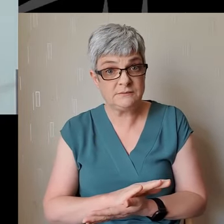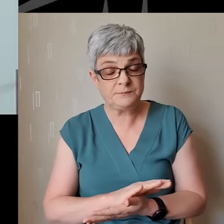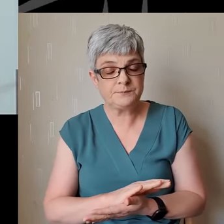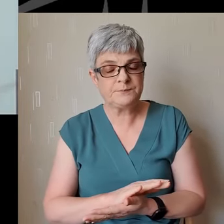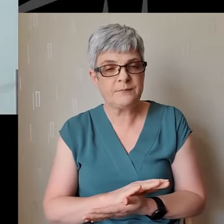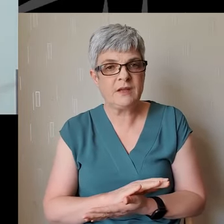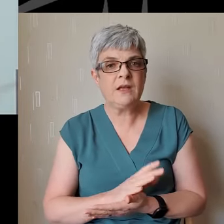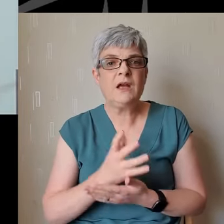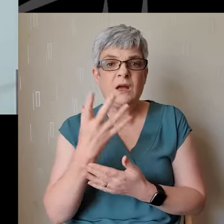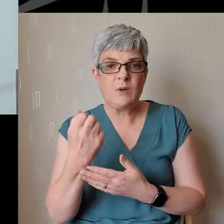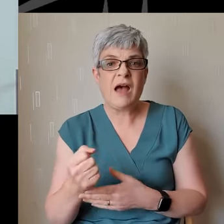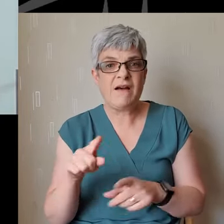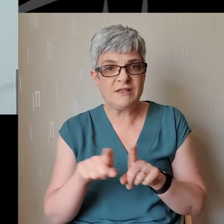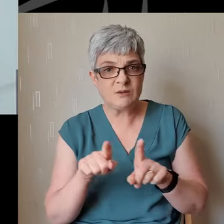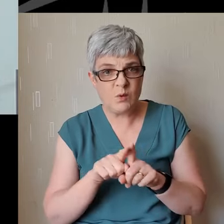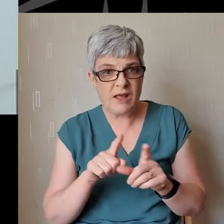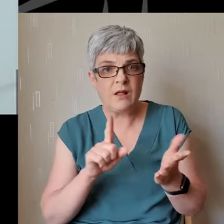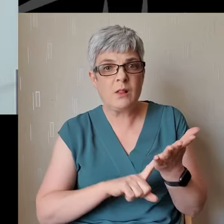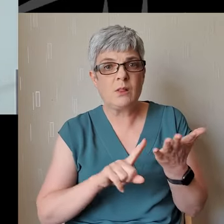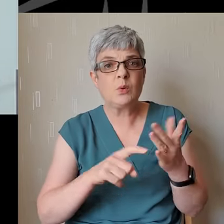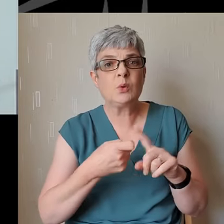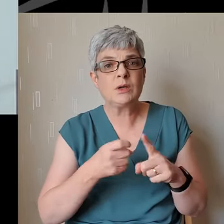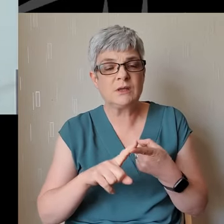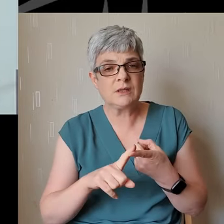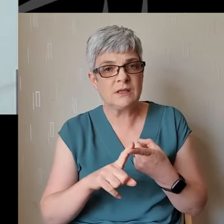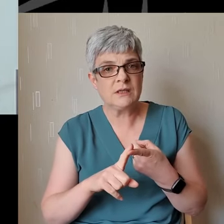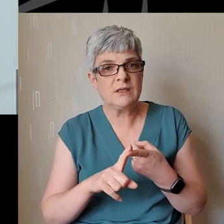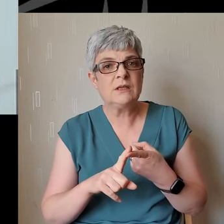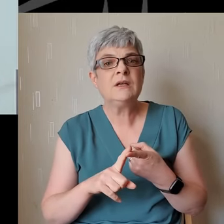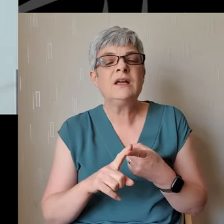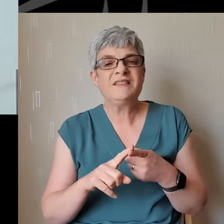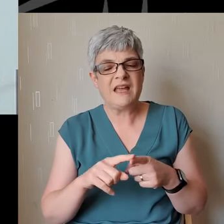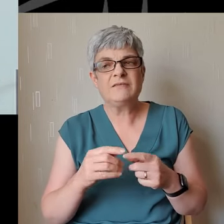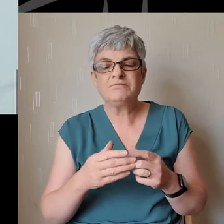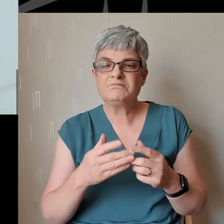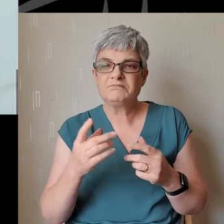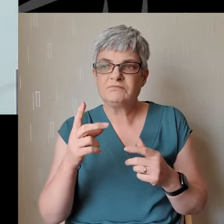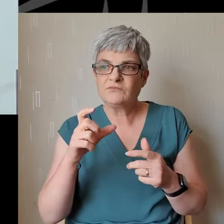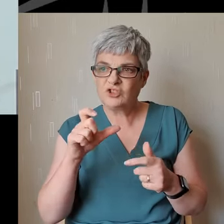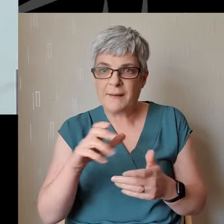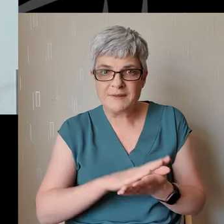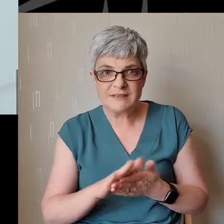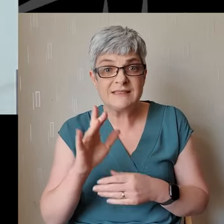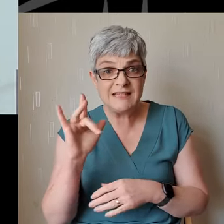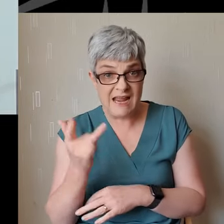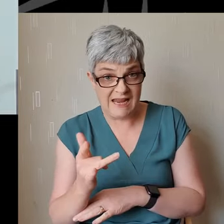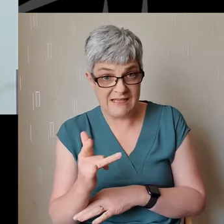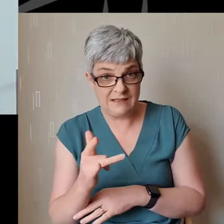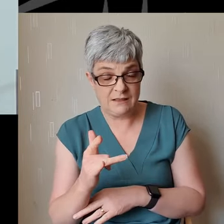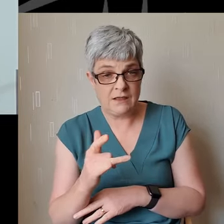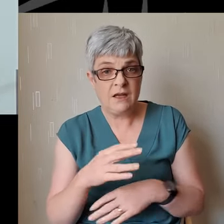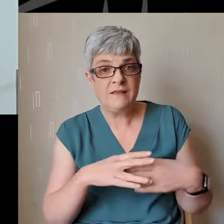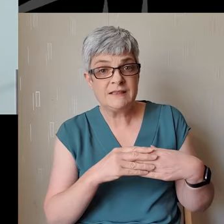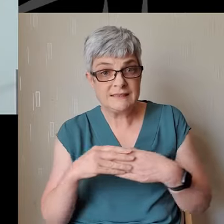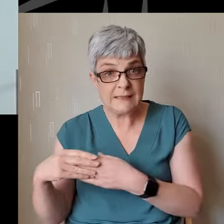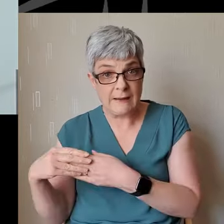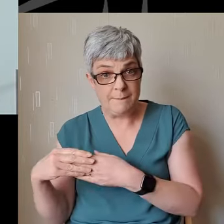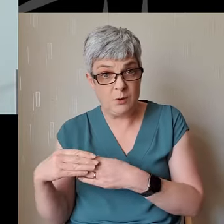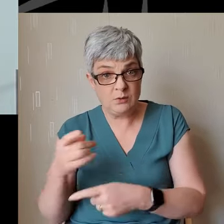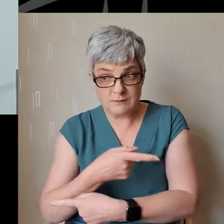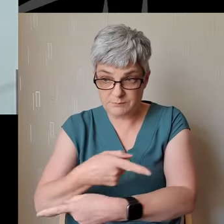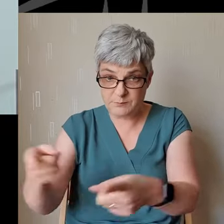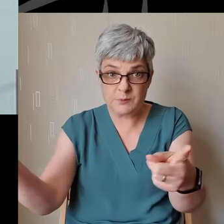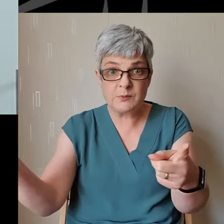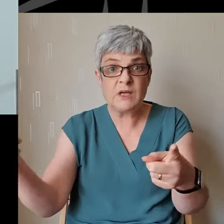And we have that passage then in Luke chapter 4. And then further on, Luke chapter 10, when the disciples are first sent out to